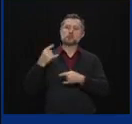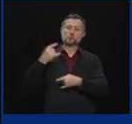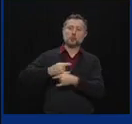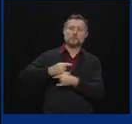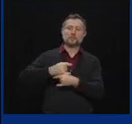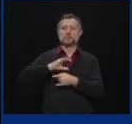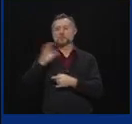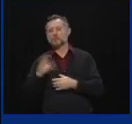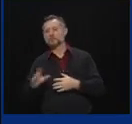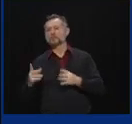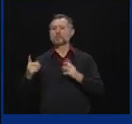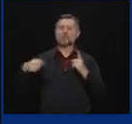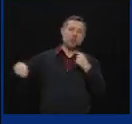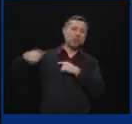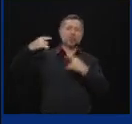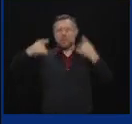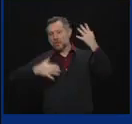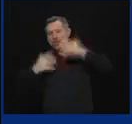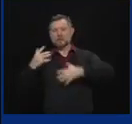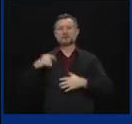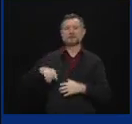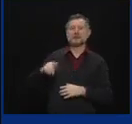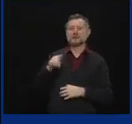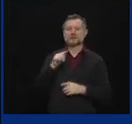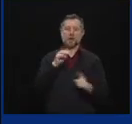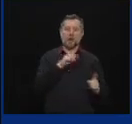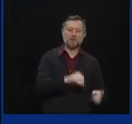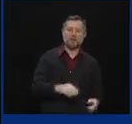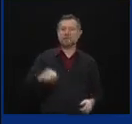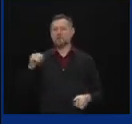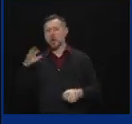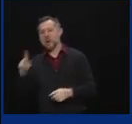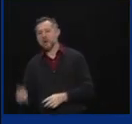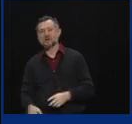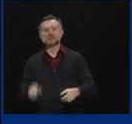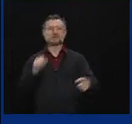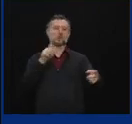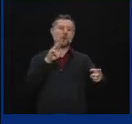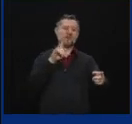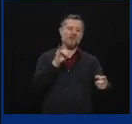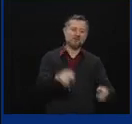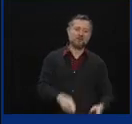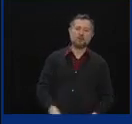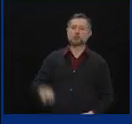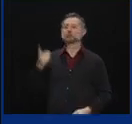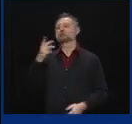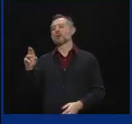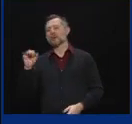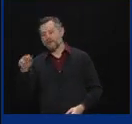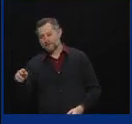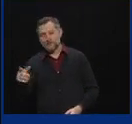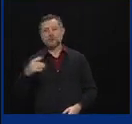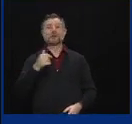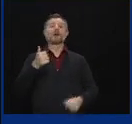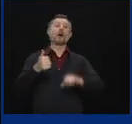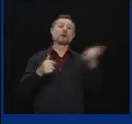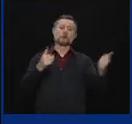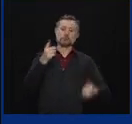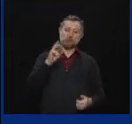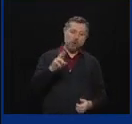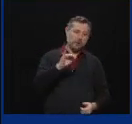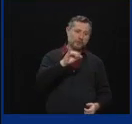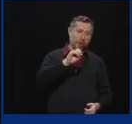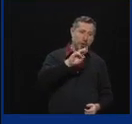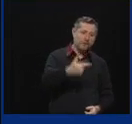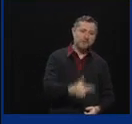including Tom Crociocci and Mark Sullivan, Dr. Kane, and then there were others who were brought in at various times, Dr. Young, Mark